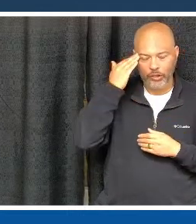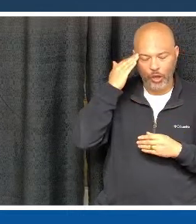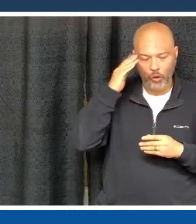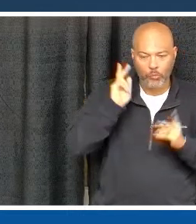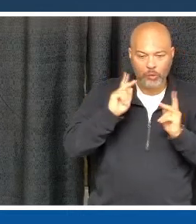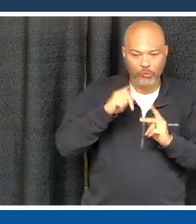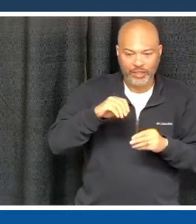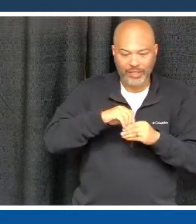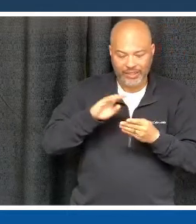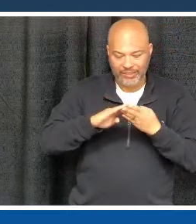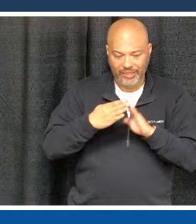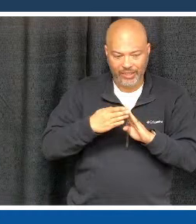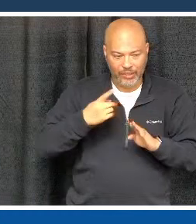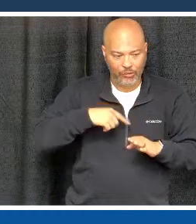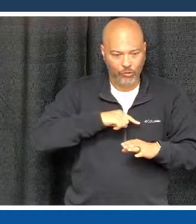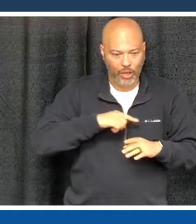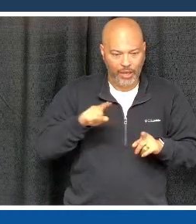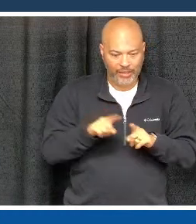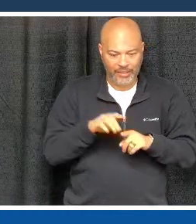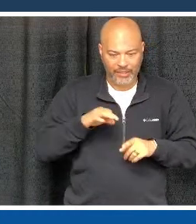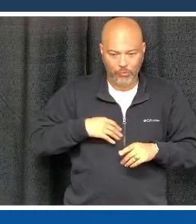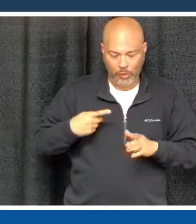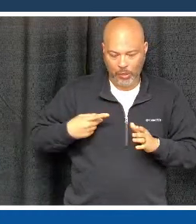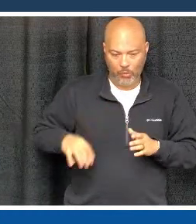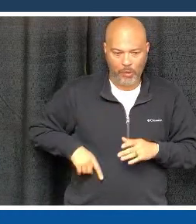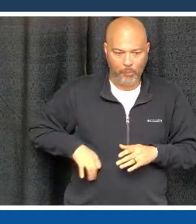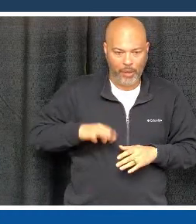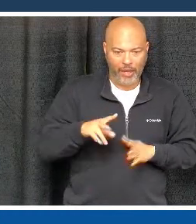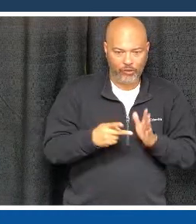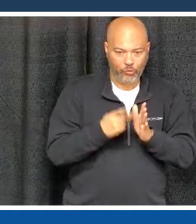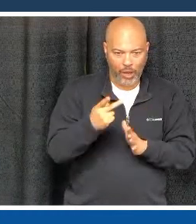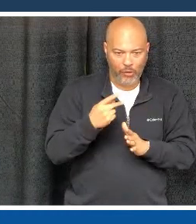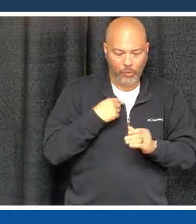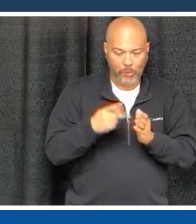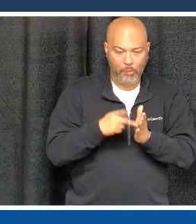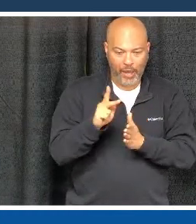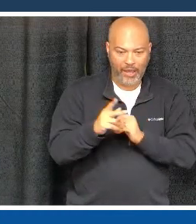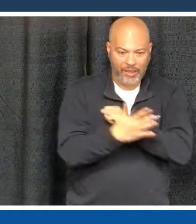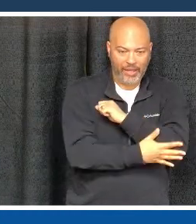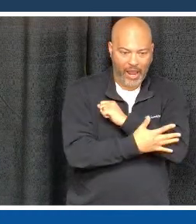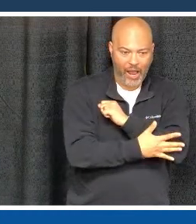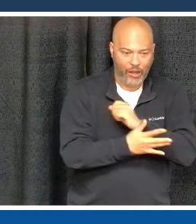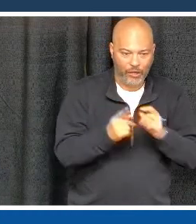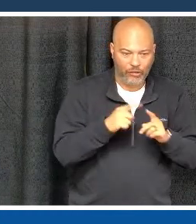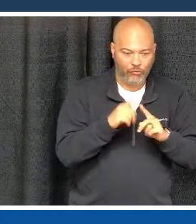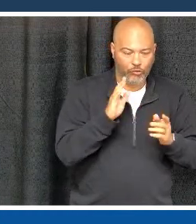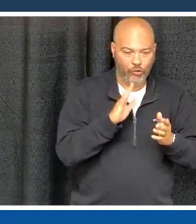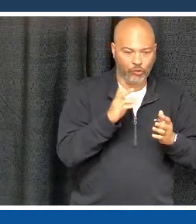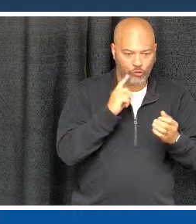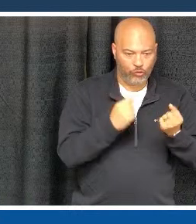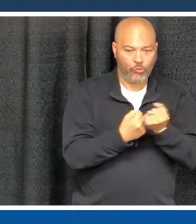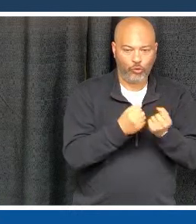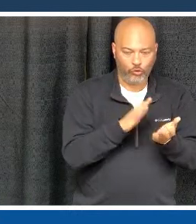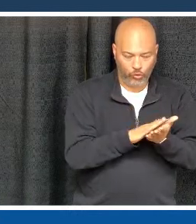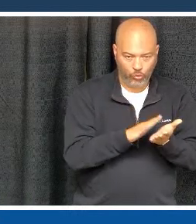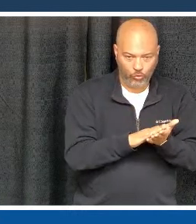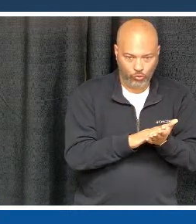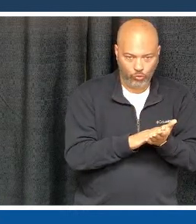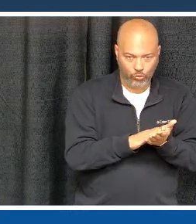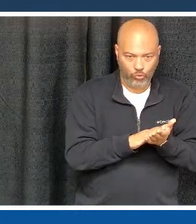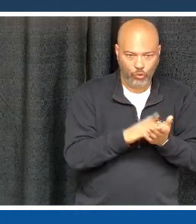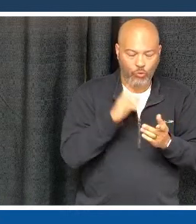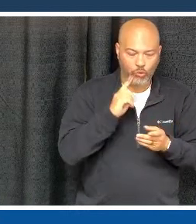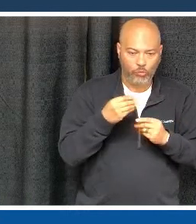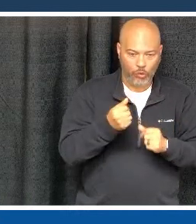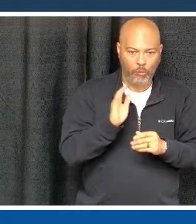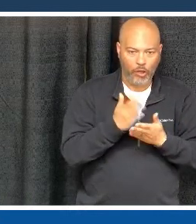city, we actually, as city payers, pay twice. We pay our county taxes to support schools, which is spent by